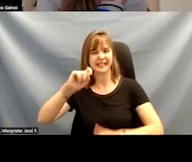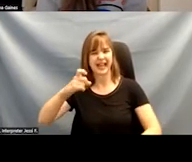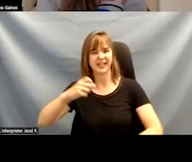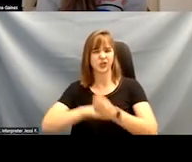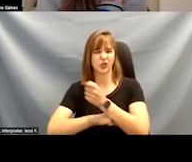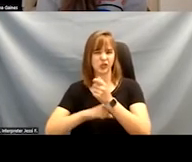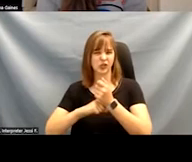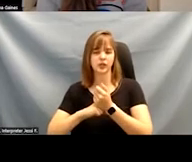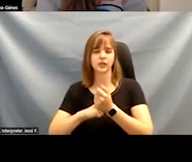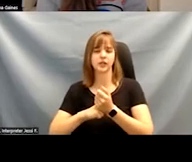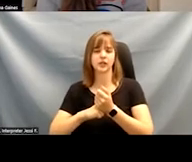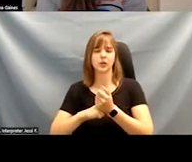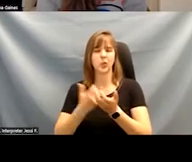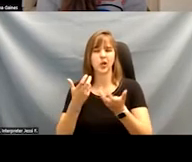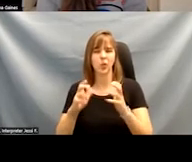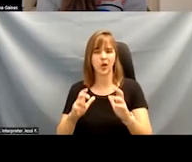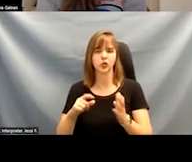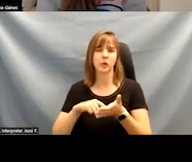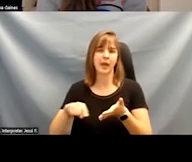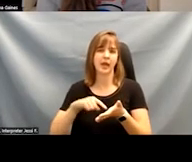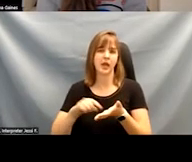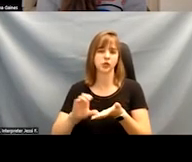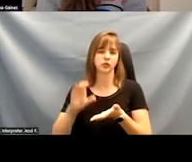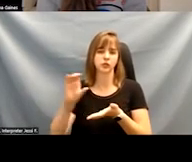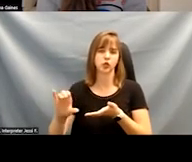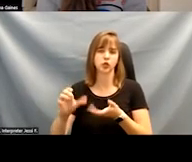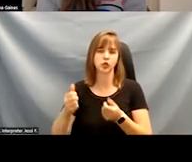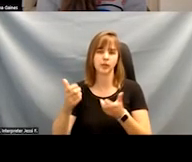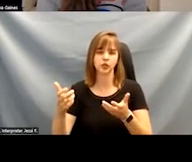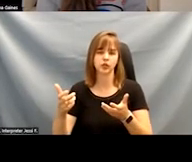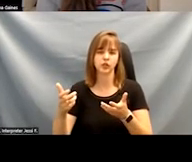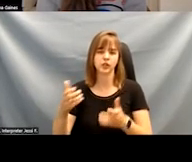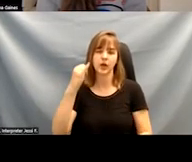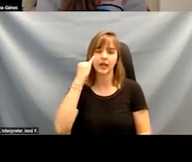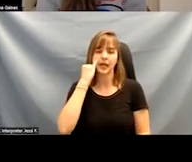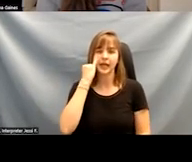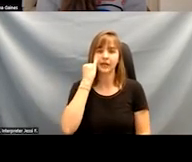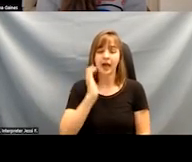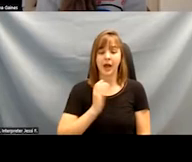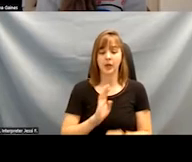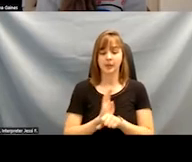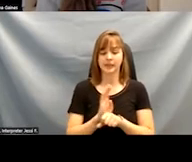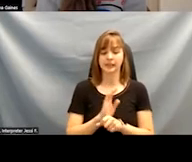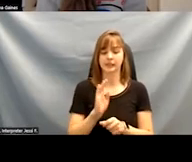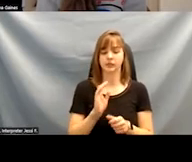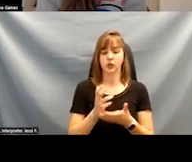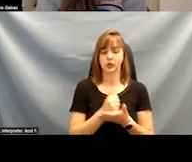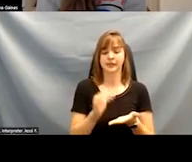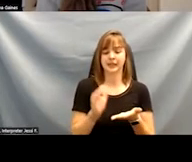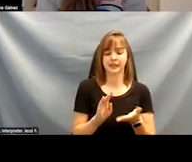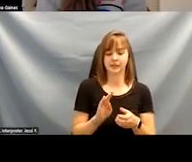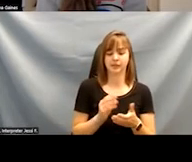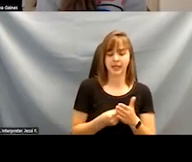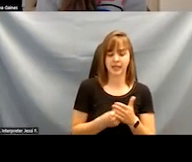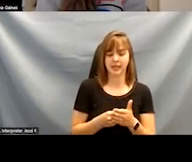the income taxes from my wife's full-time job. So complicated situation.